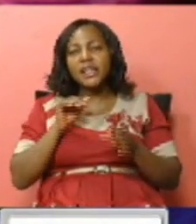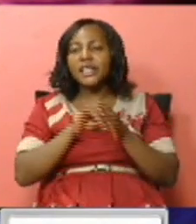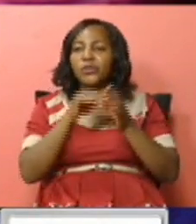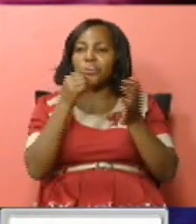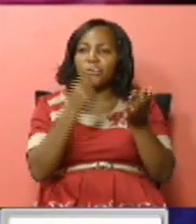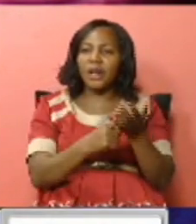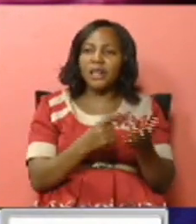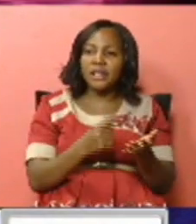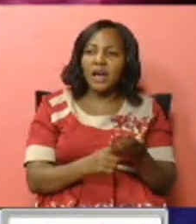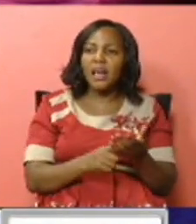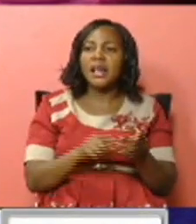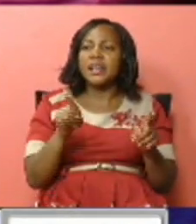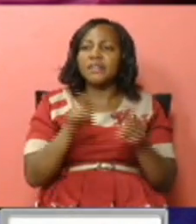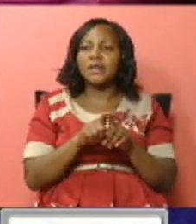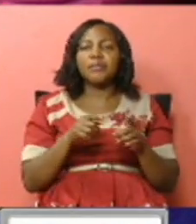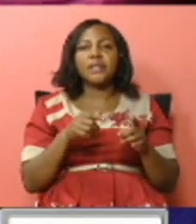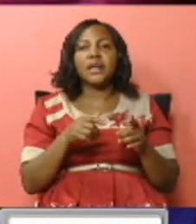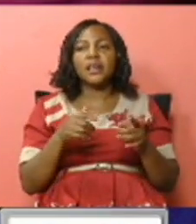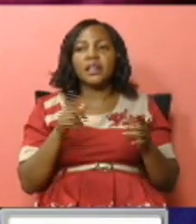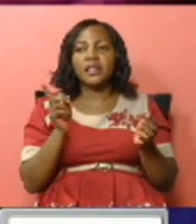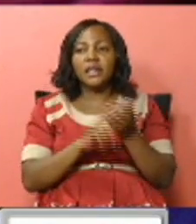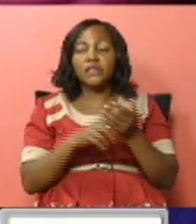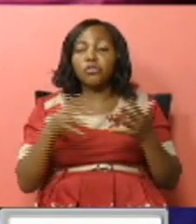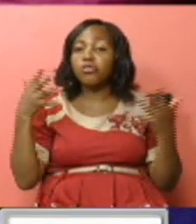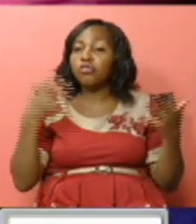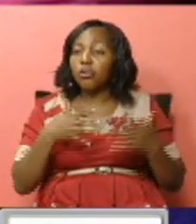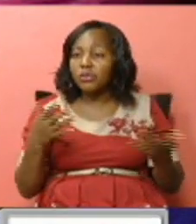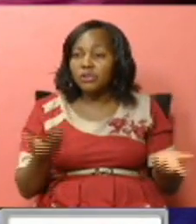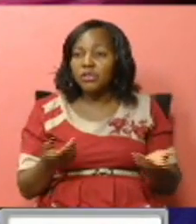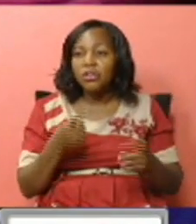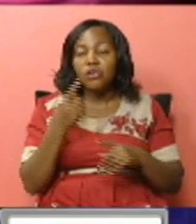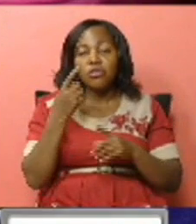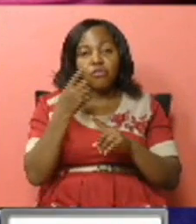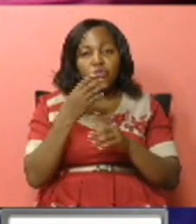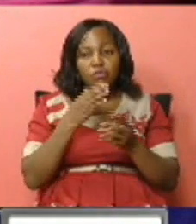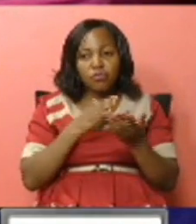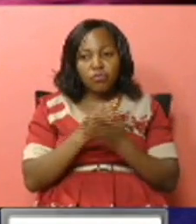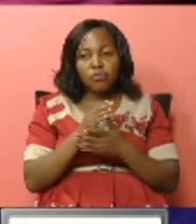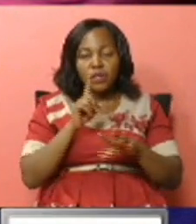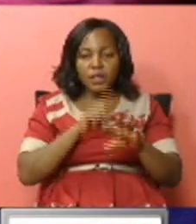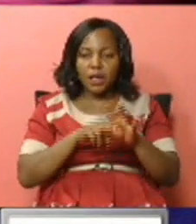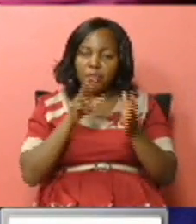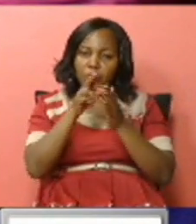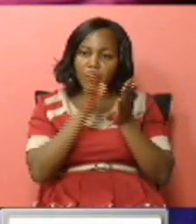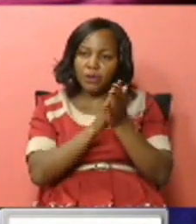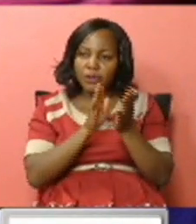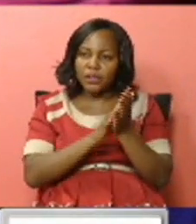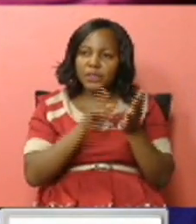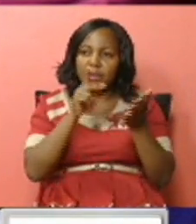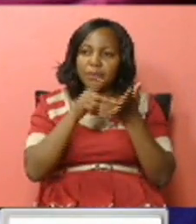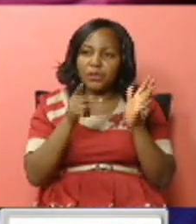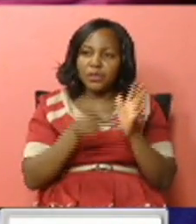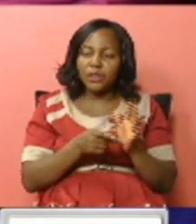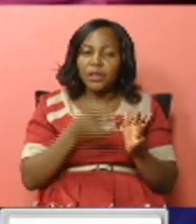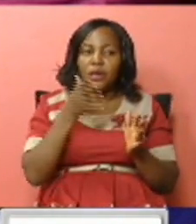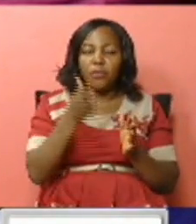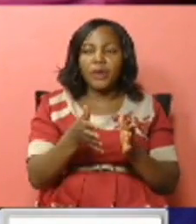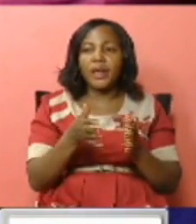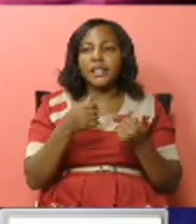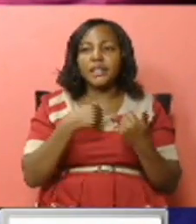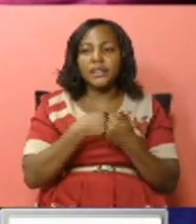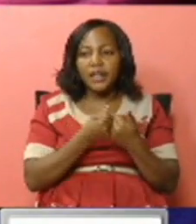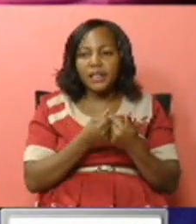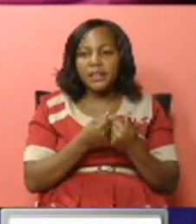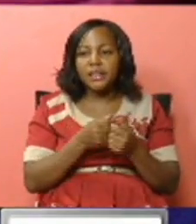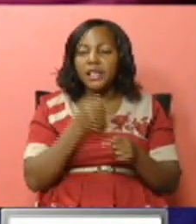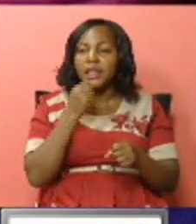Uganda and they get shocked. And for the longest time, ever since we launched the project there, we had a challenge with having most of them come